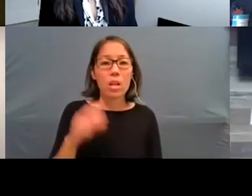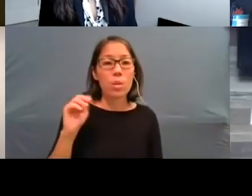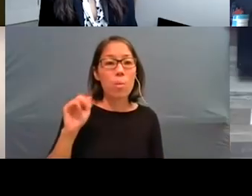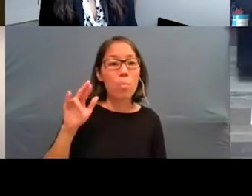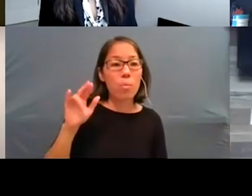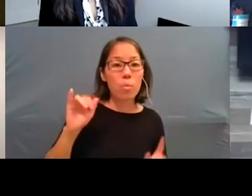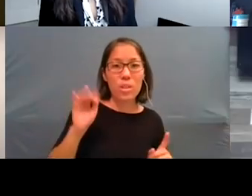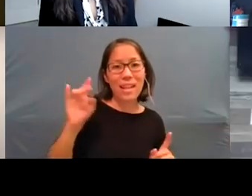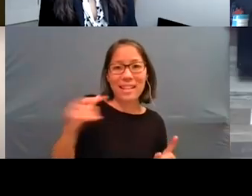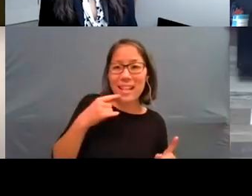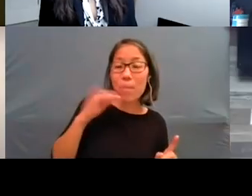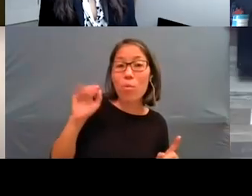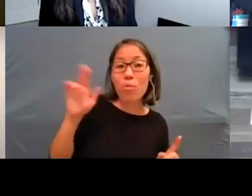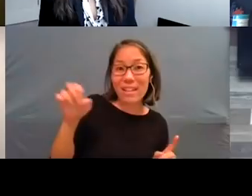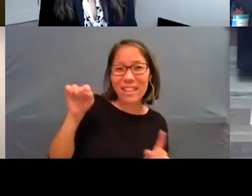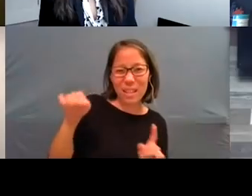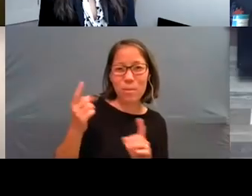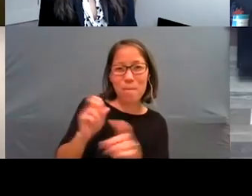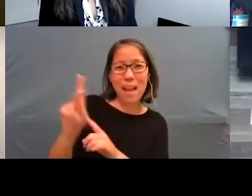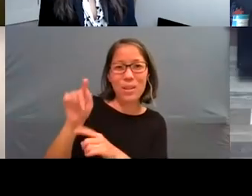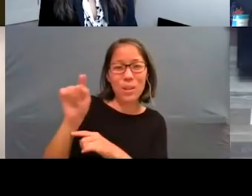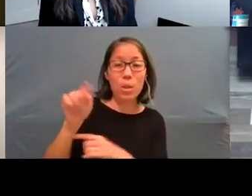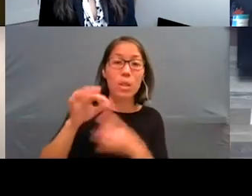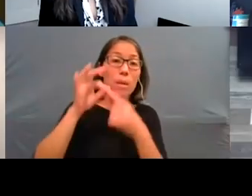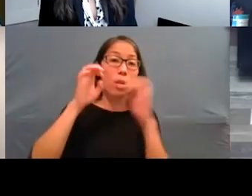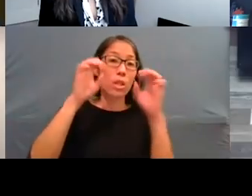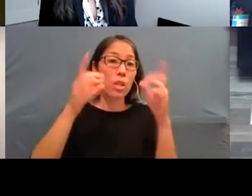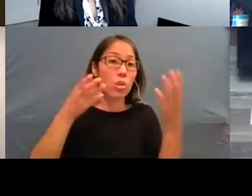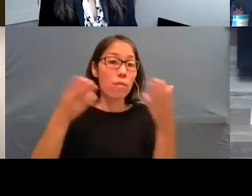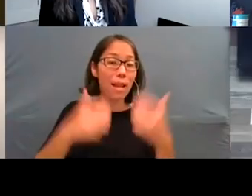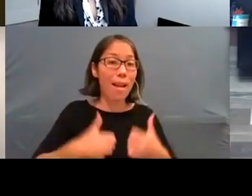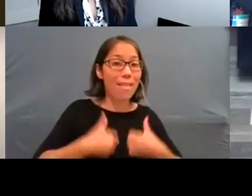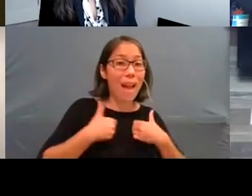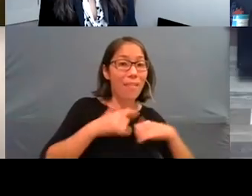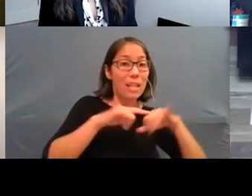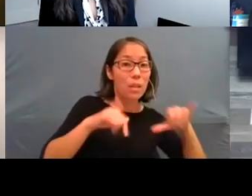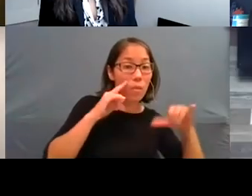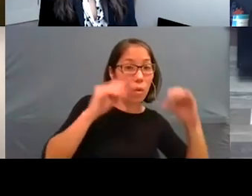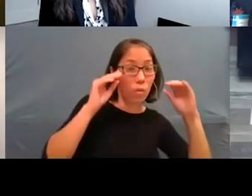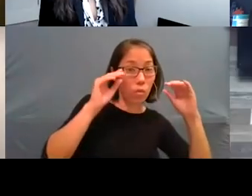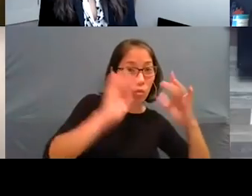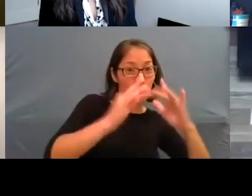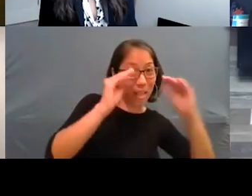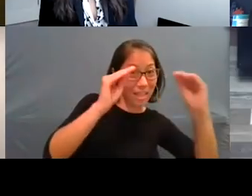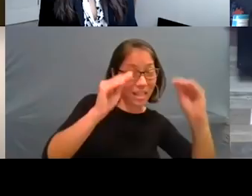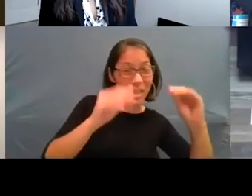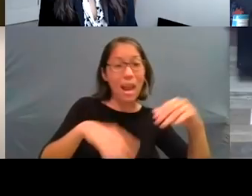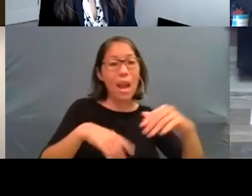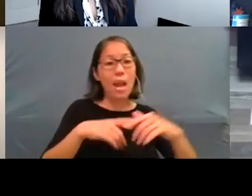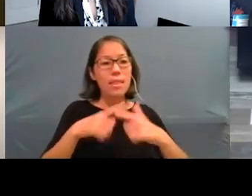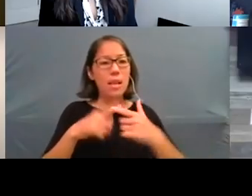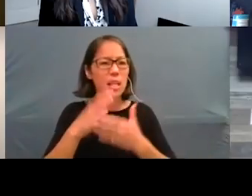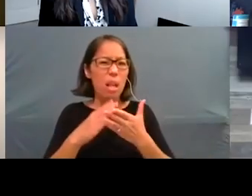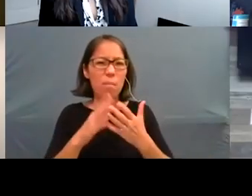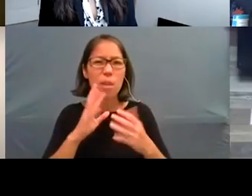your world. Will special education services be live and synchronous during virtual instruction? And some examples they asked about were